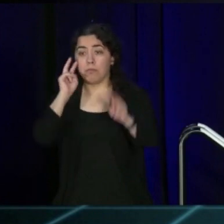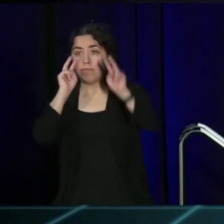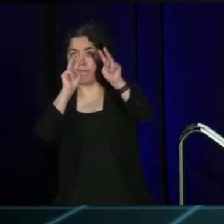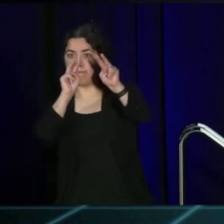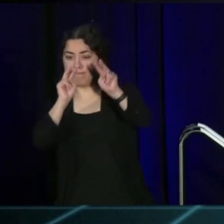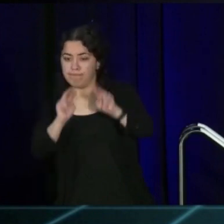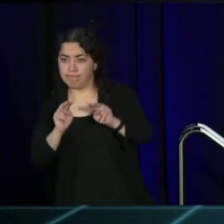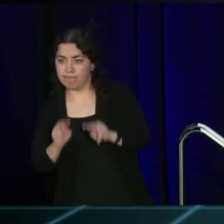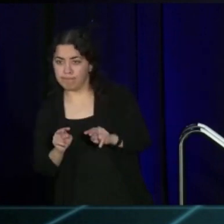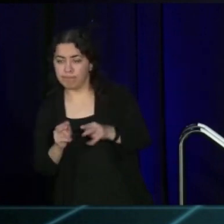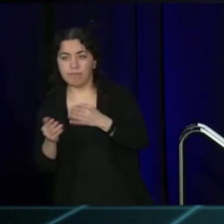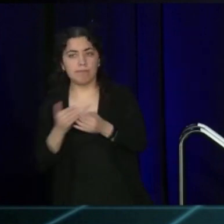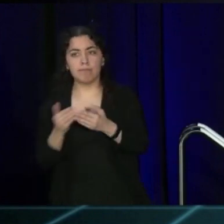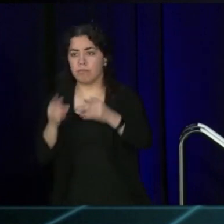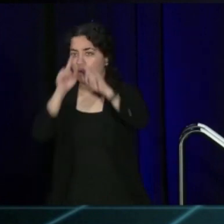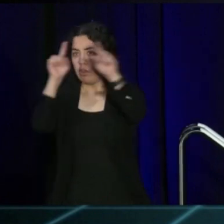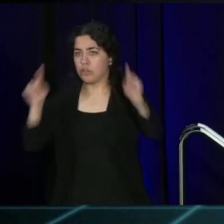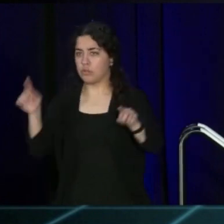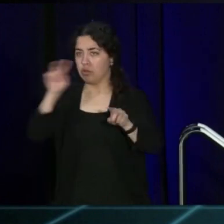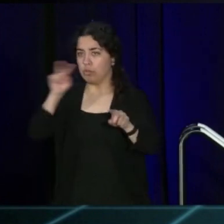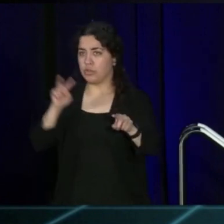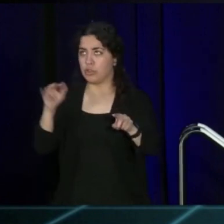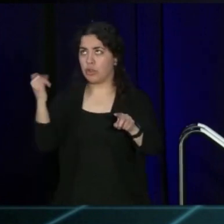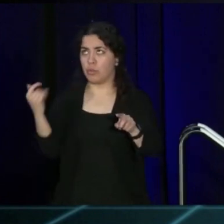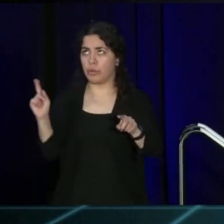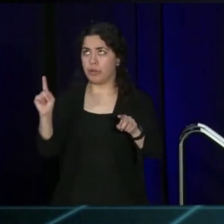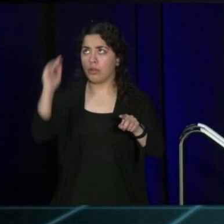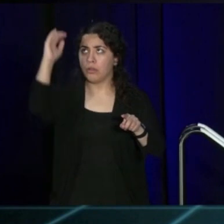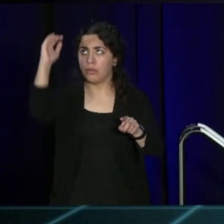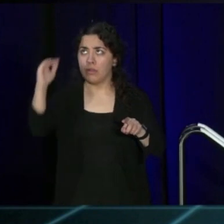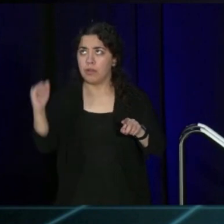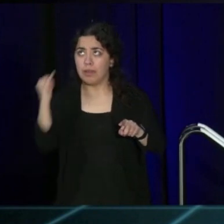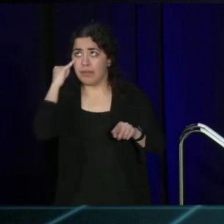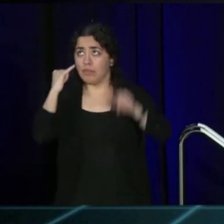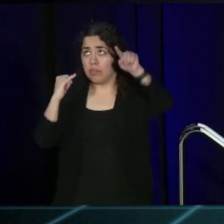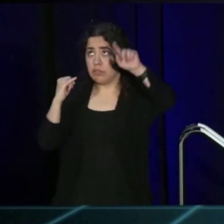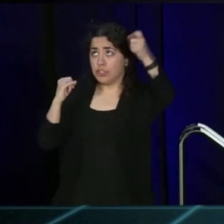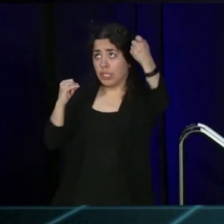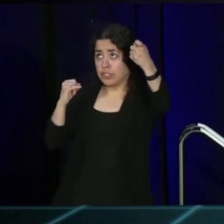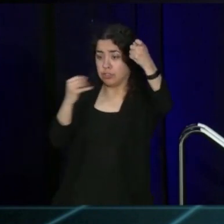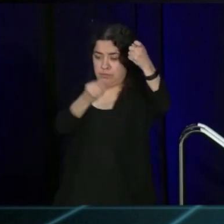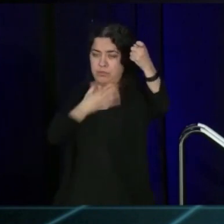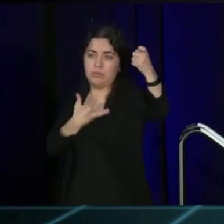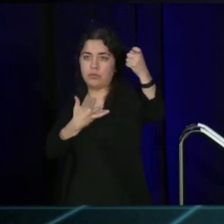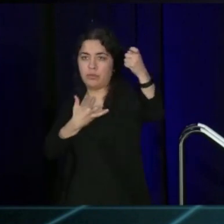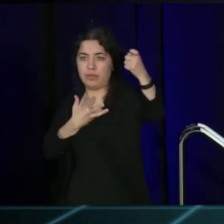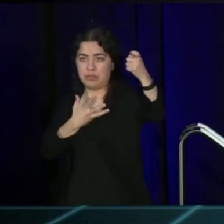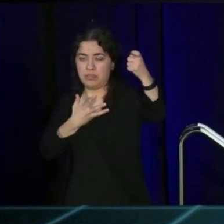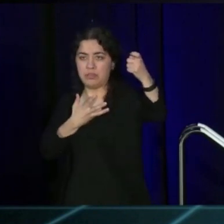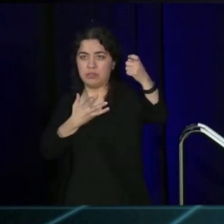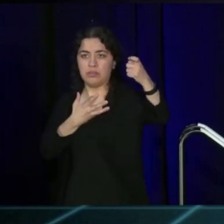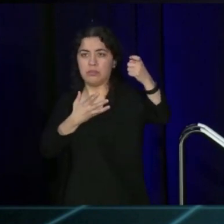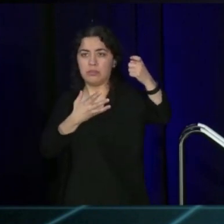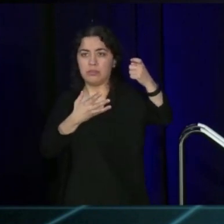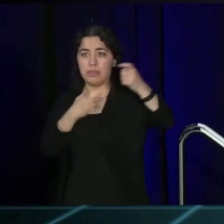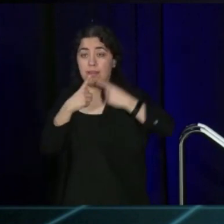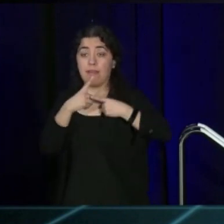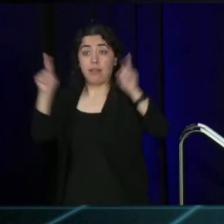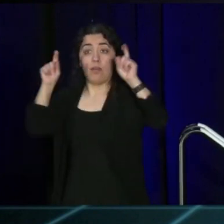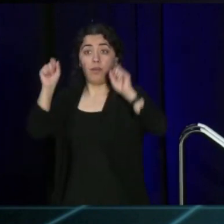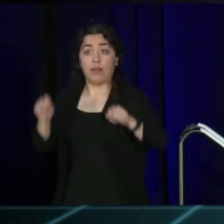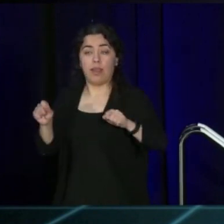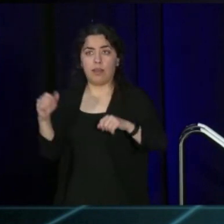is currently positioned, when something changes within that region, it will get notified, and therefore can announce this change to the